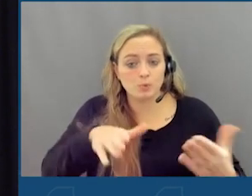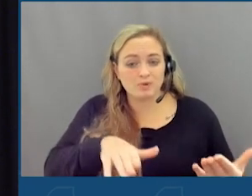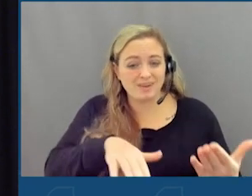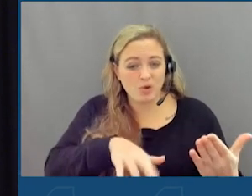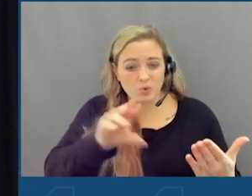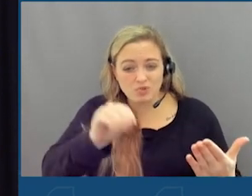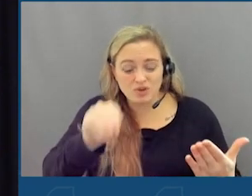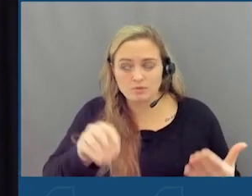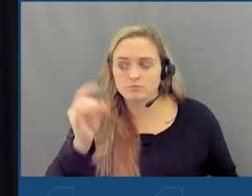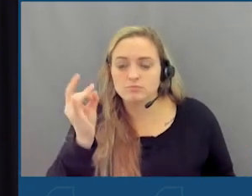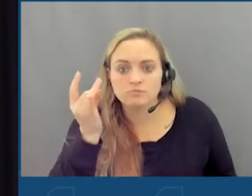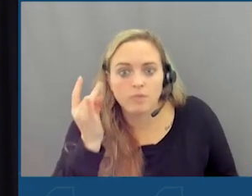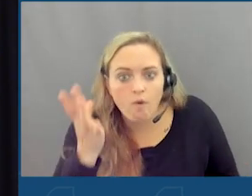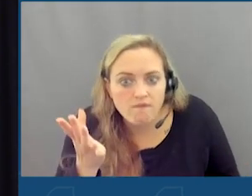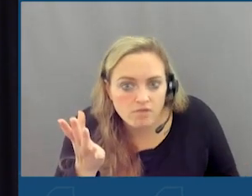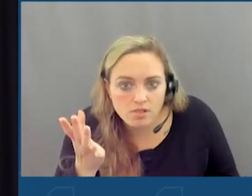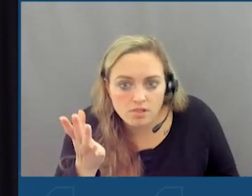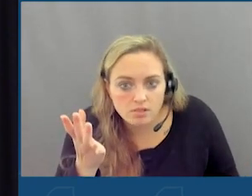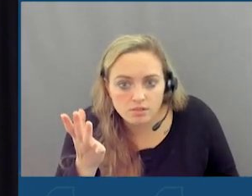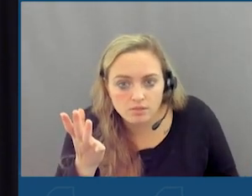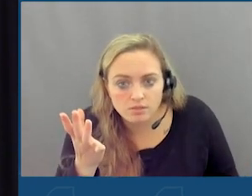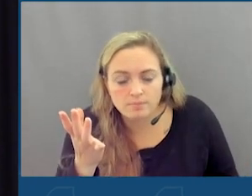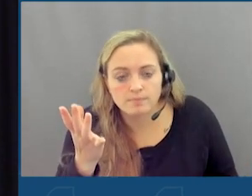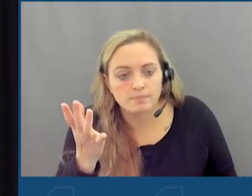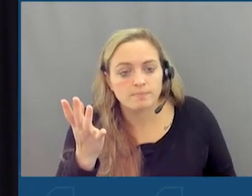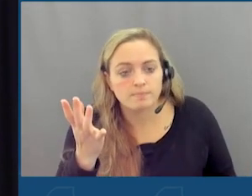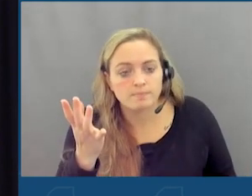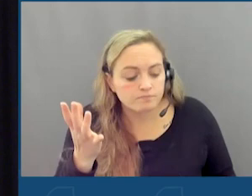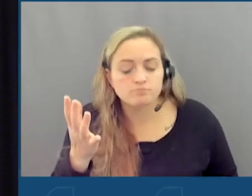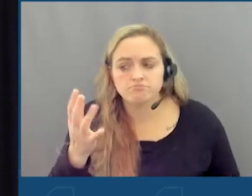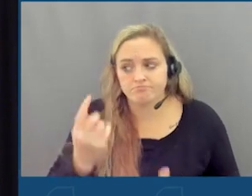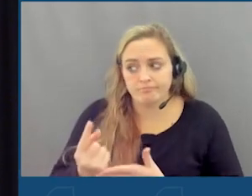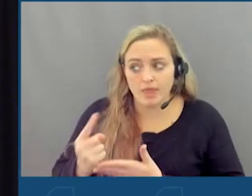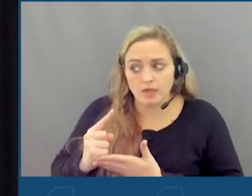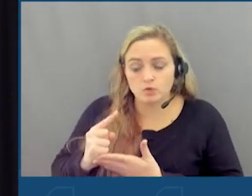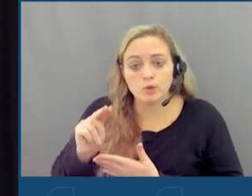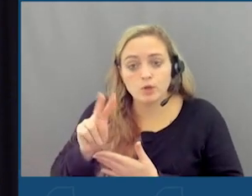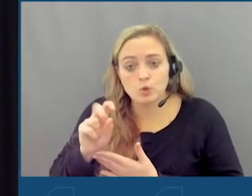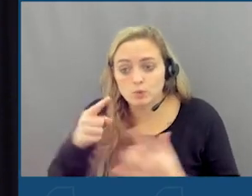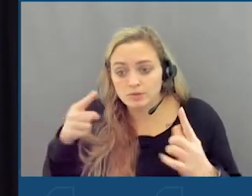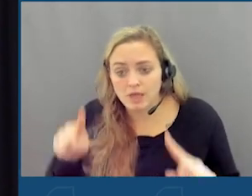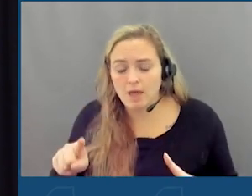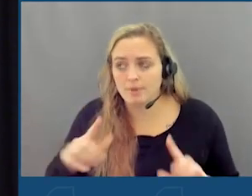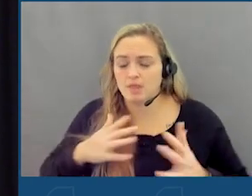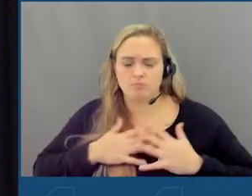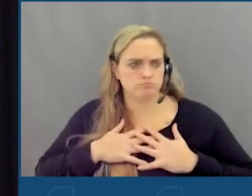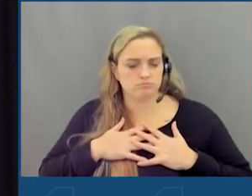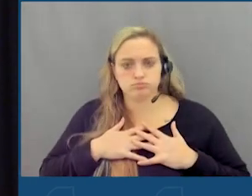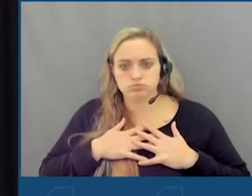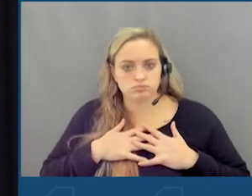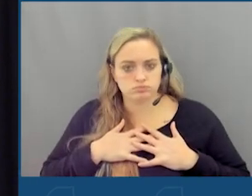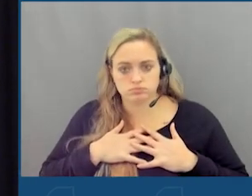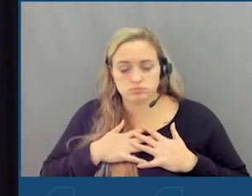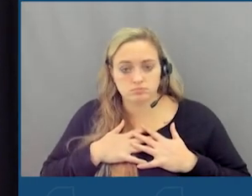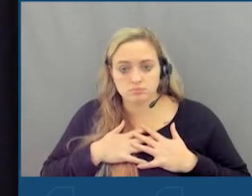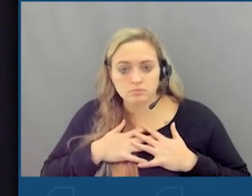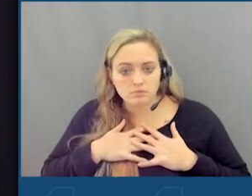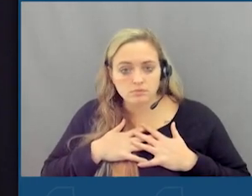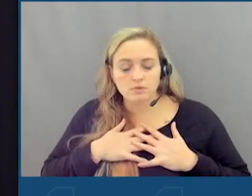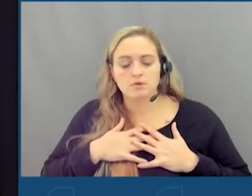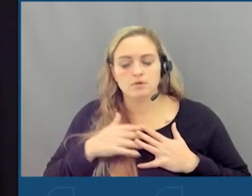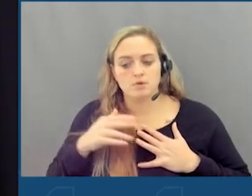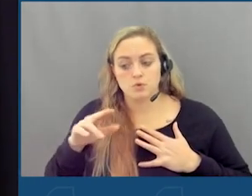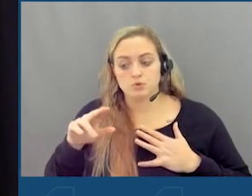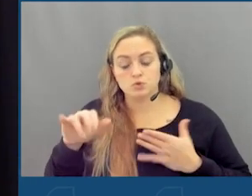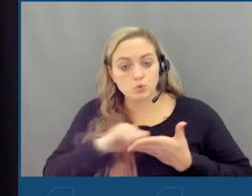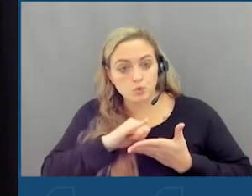horrific. They're a disgrace. And last week, news came out that shook me to my core. The New York Times